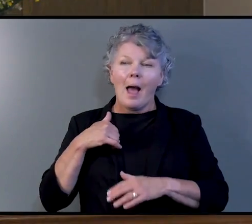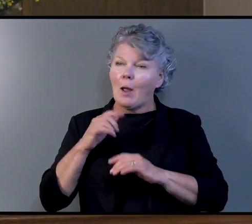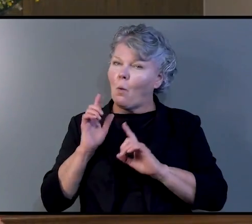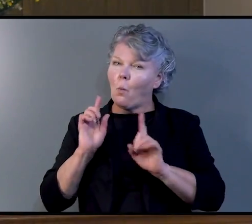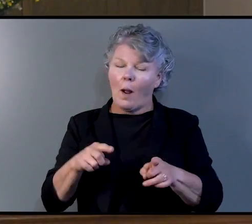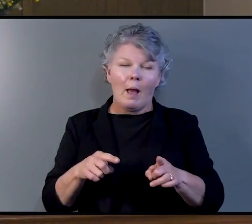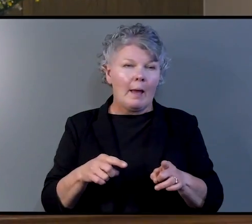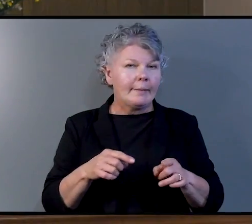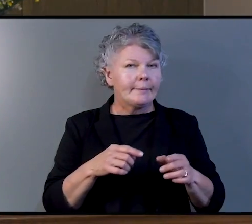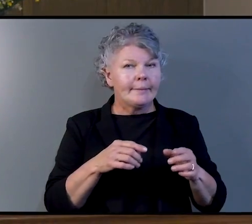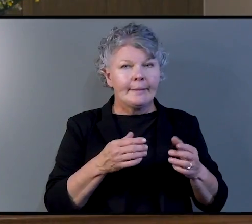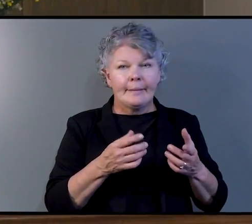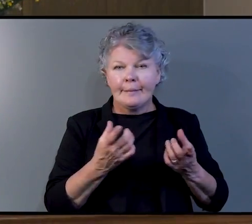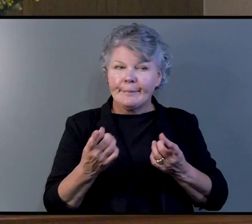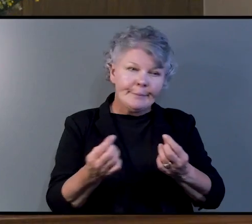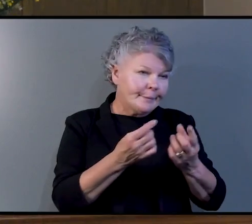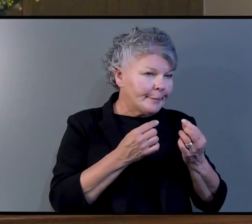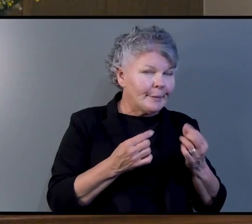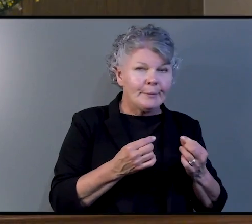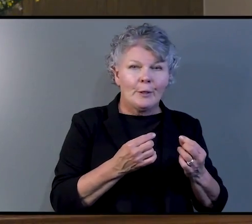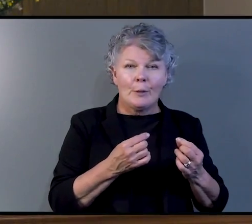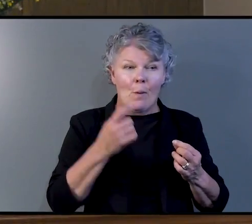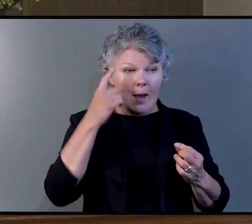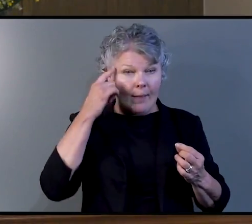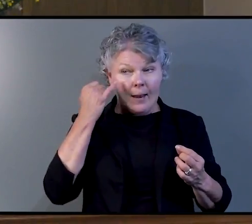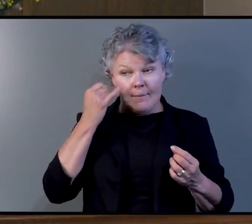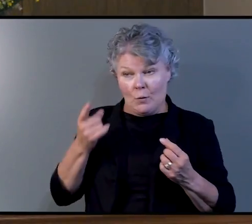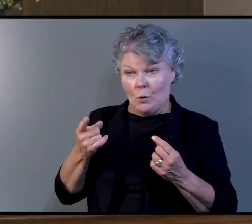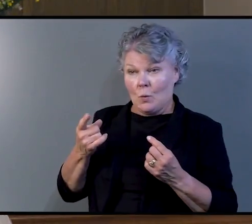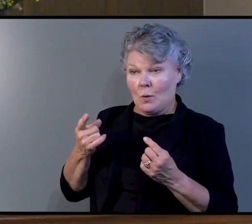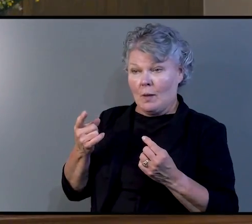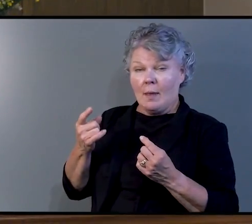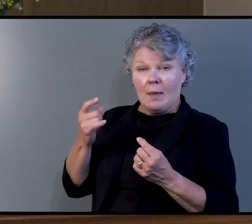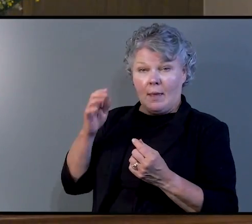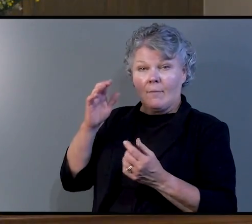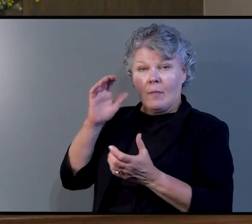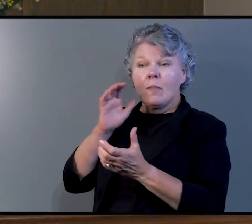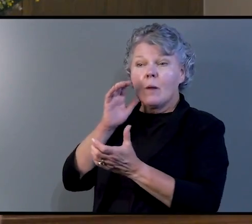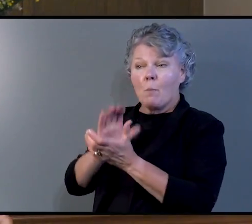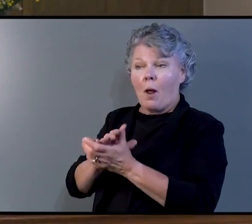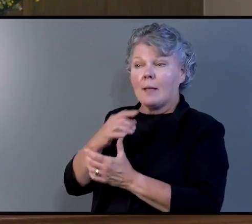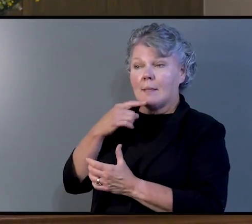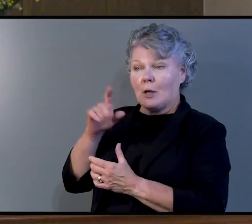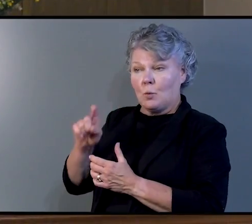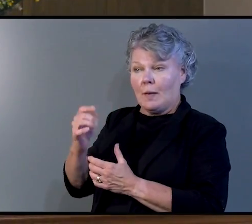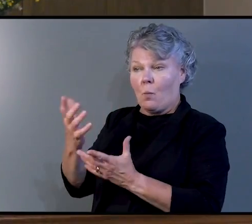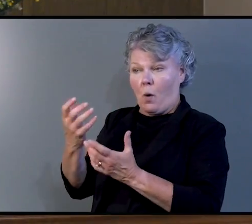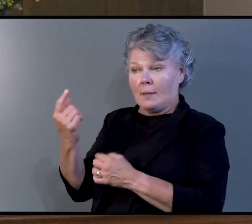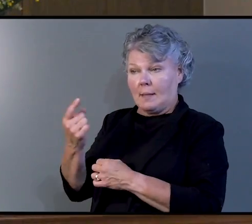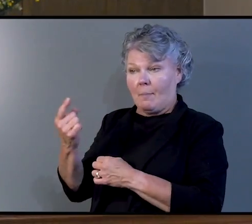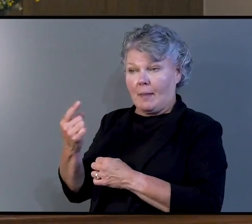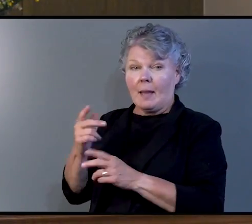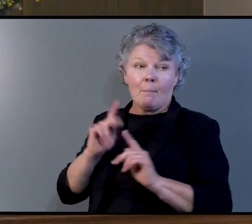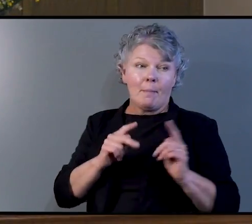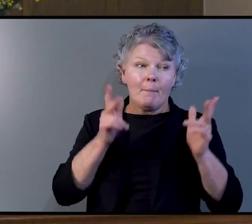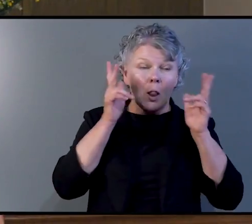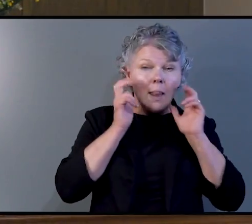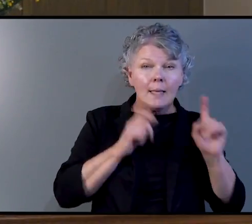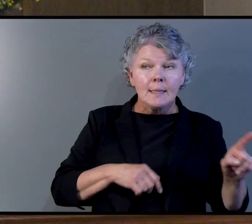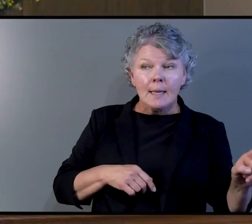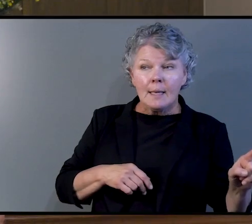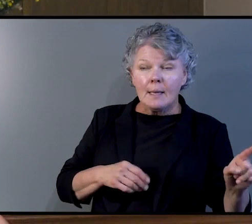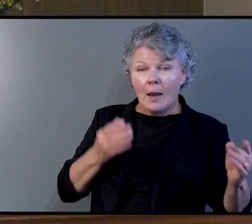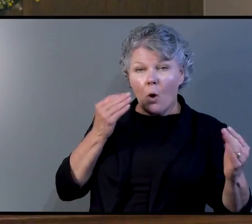I very quickly learned that if you say the bride needs or wants something, people listen. The bride spent months